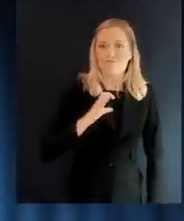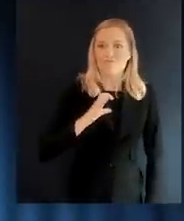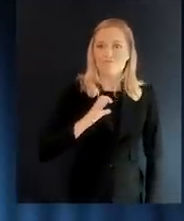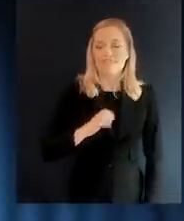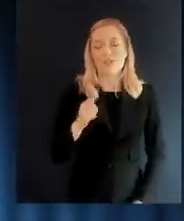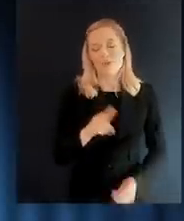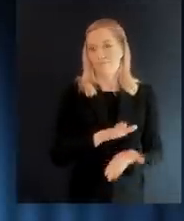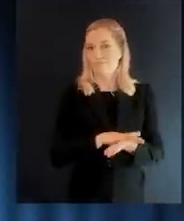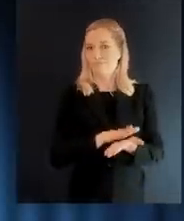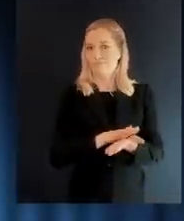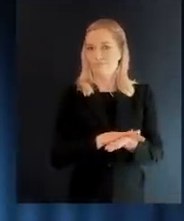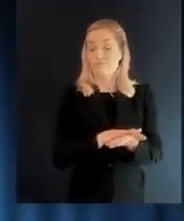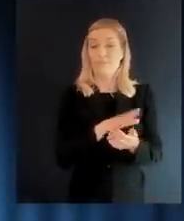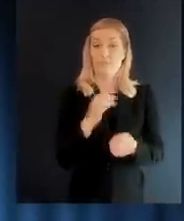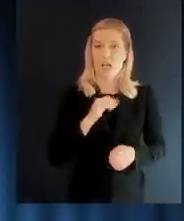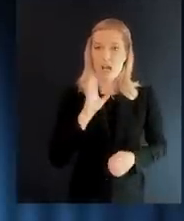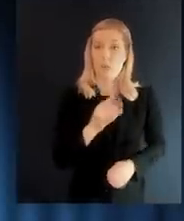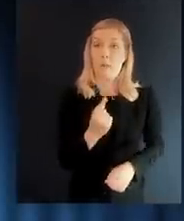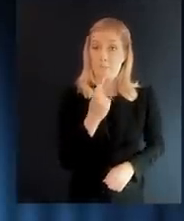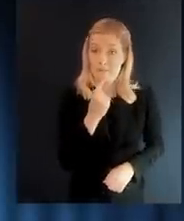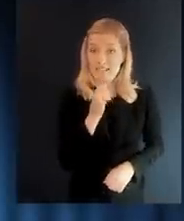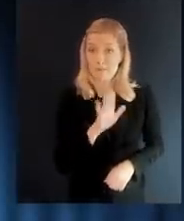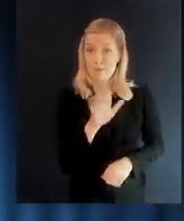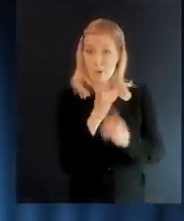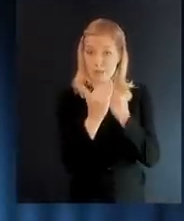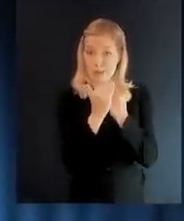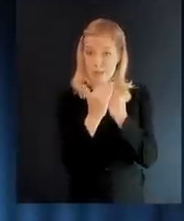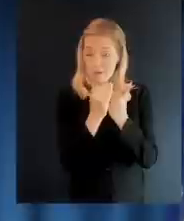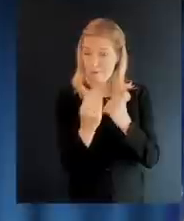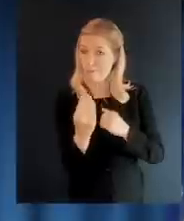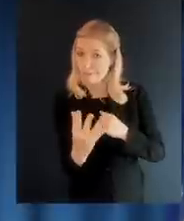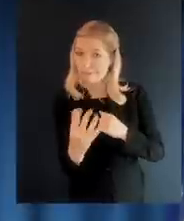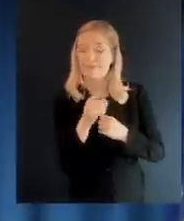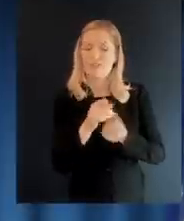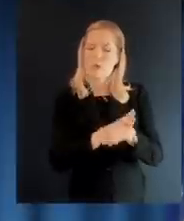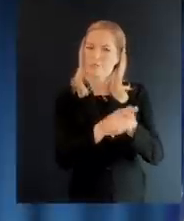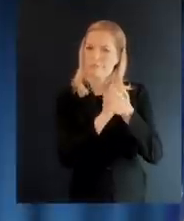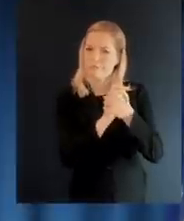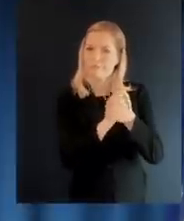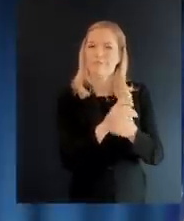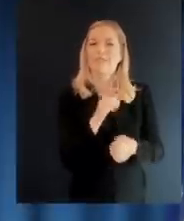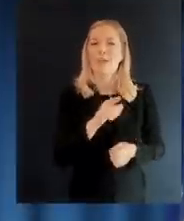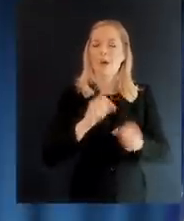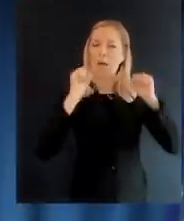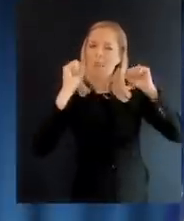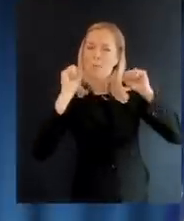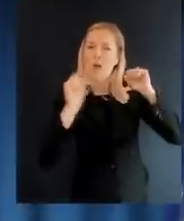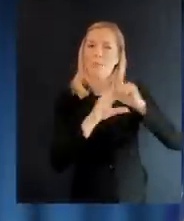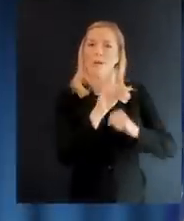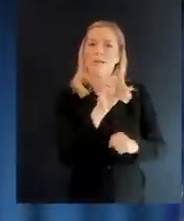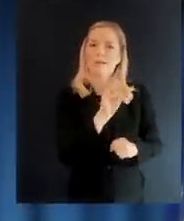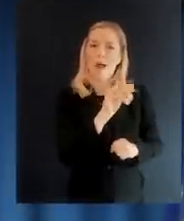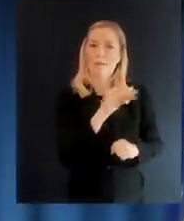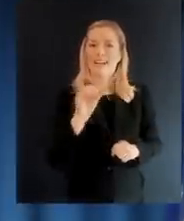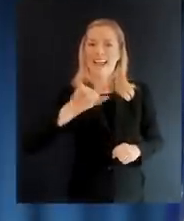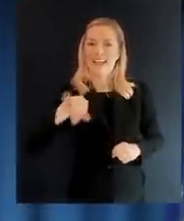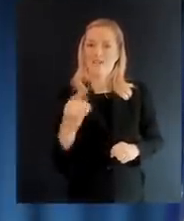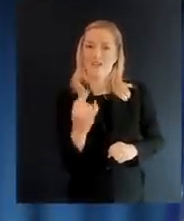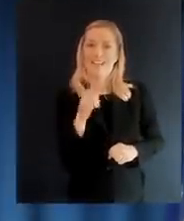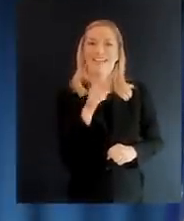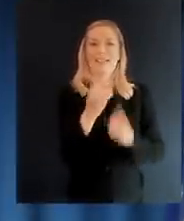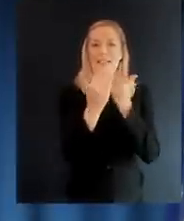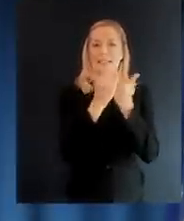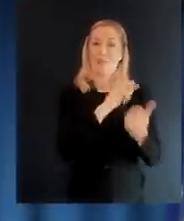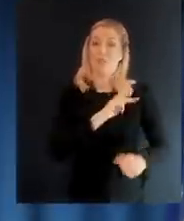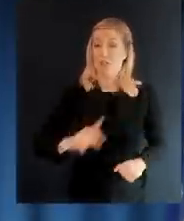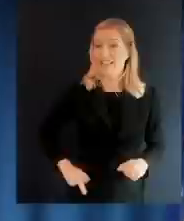sandwiches. Shout out to Dom and AJ, the sandwich kings of MATC. Lastly, I also want to thank my family. We should all be